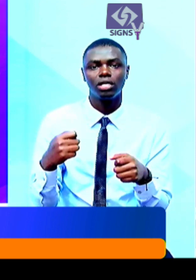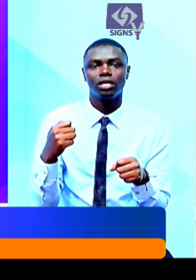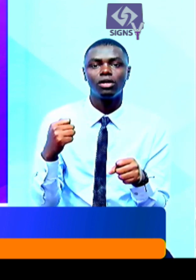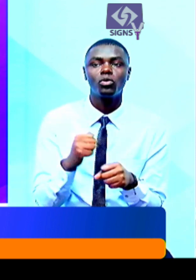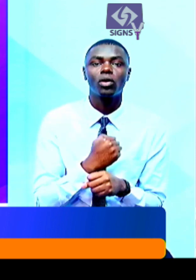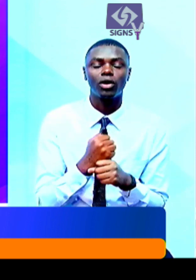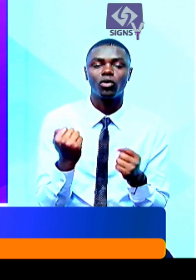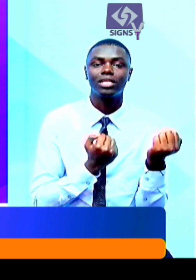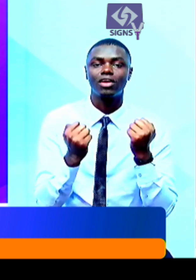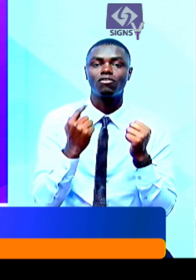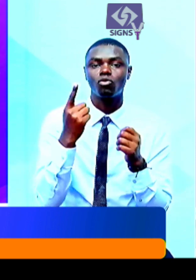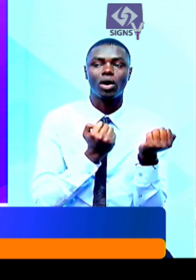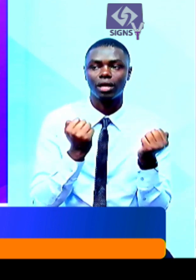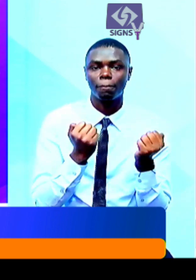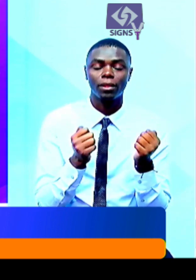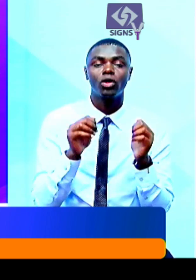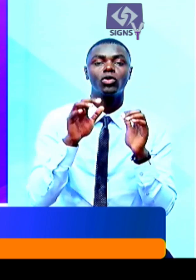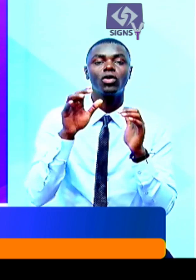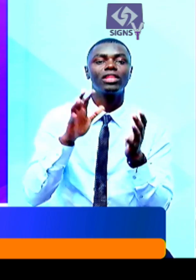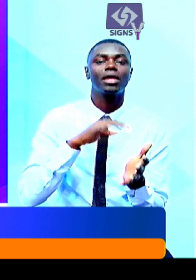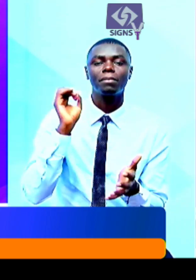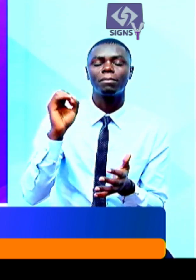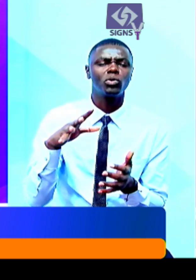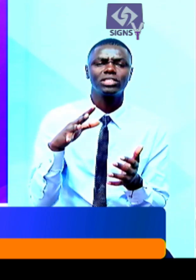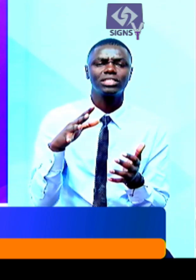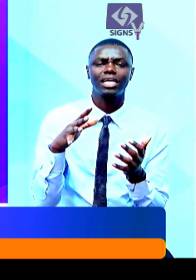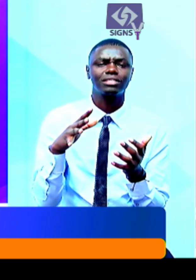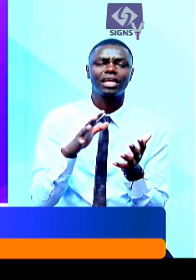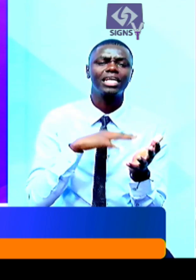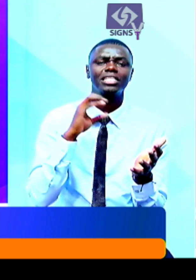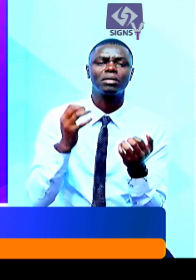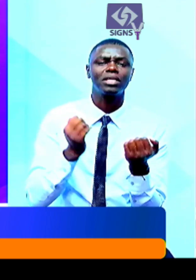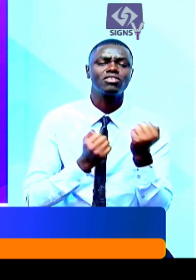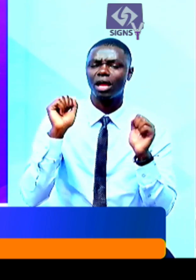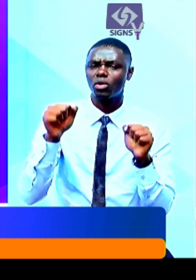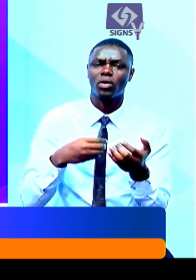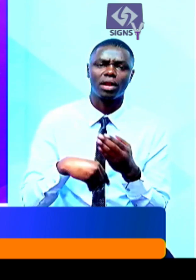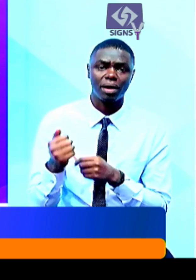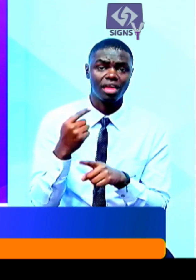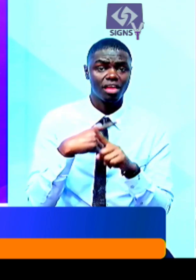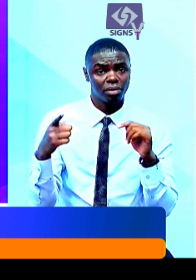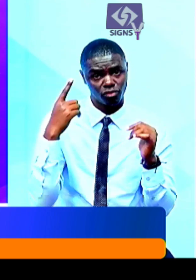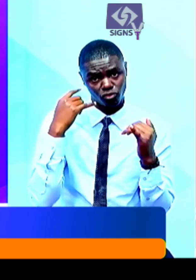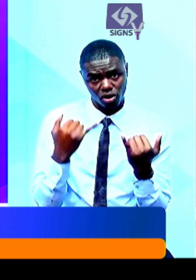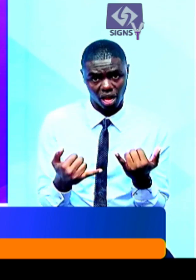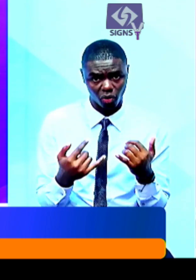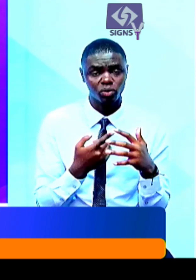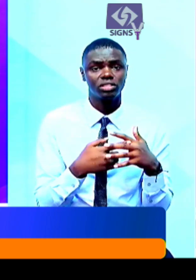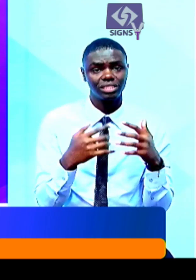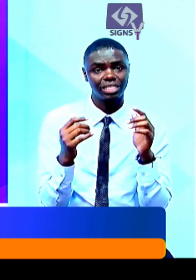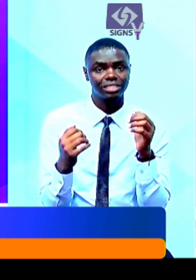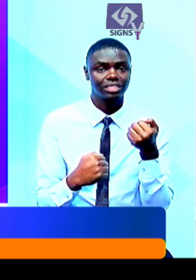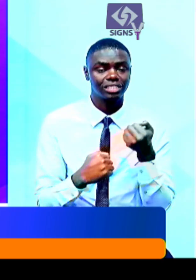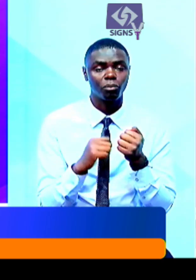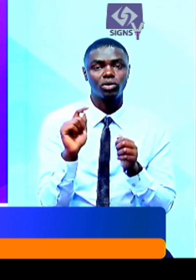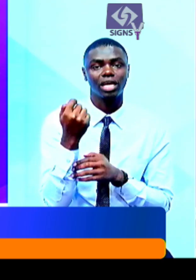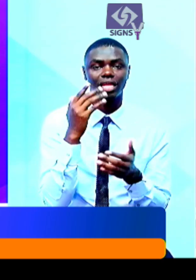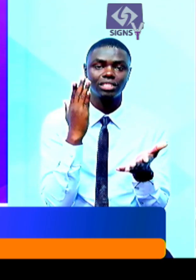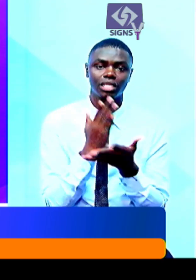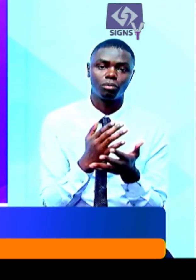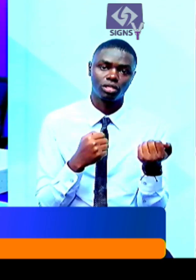one car, even if it's very good. The most expensive car, you buy it, you can afford it. But for now, stand with Kenya and stand where the truth